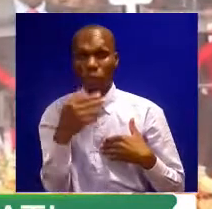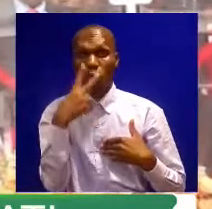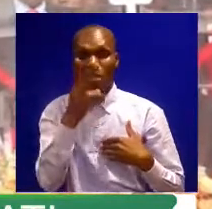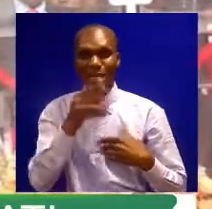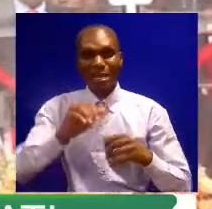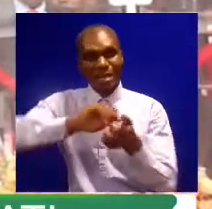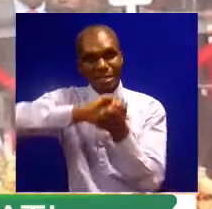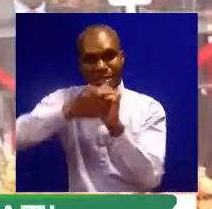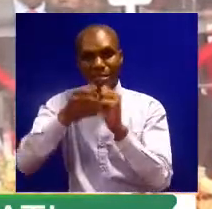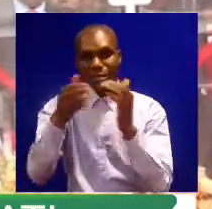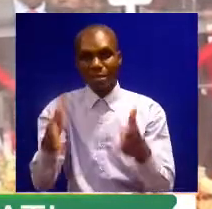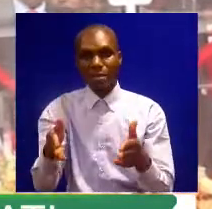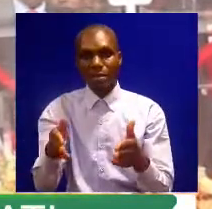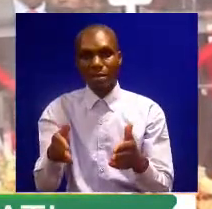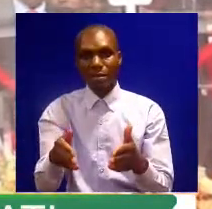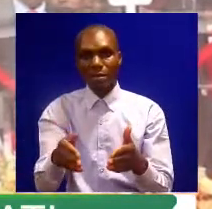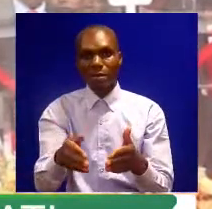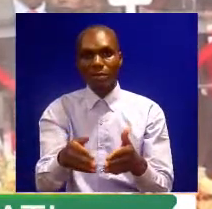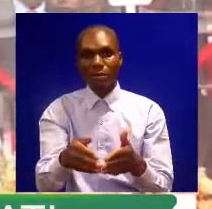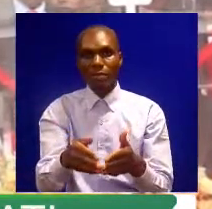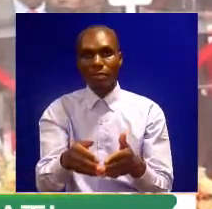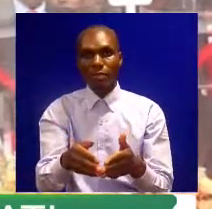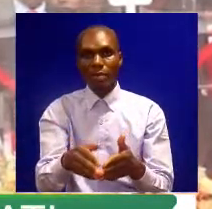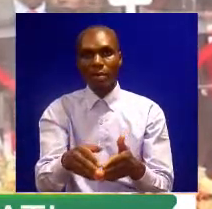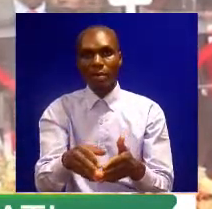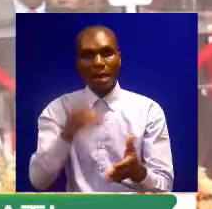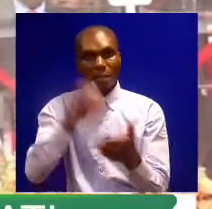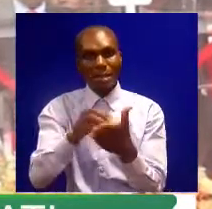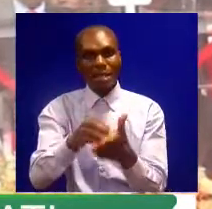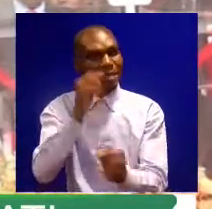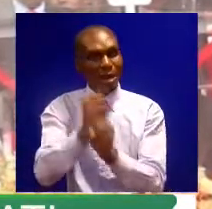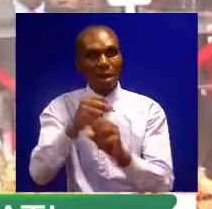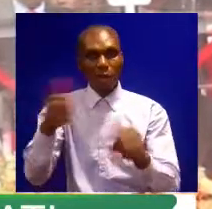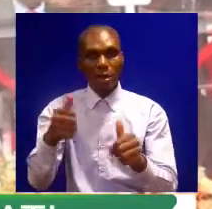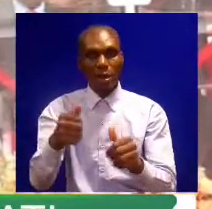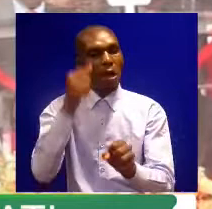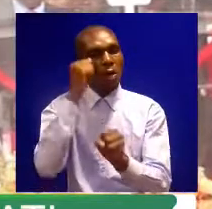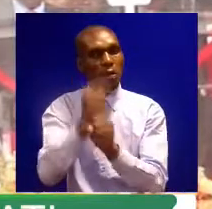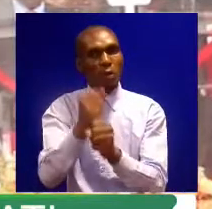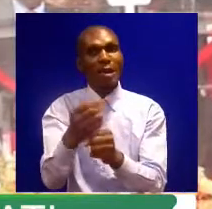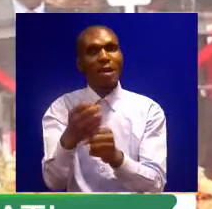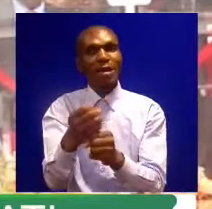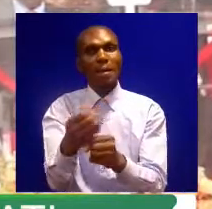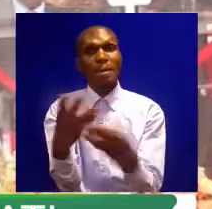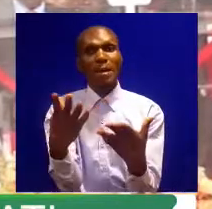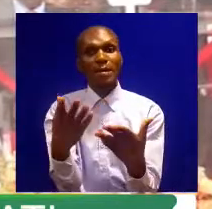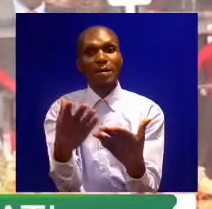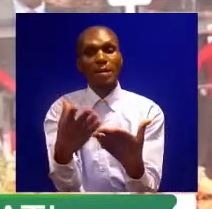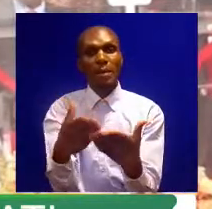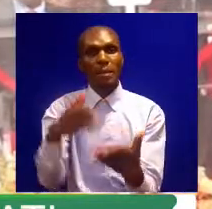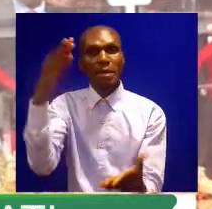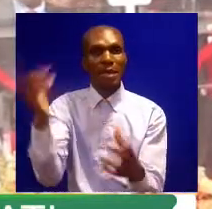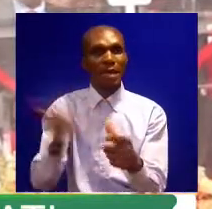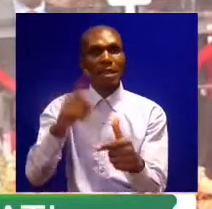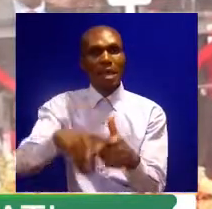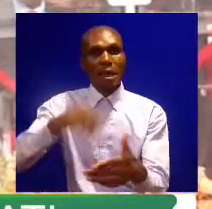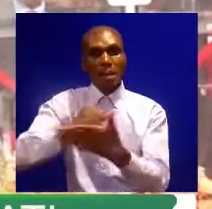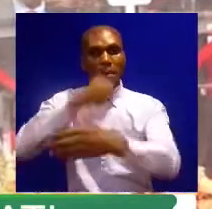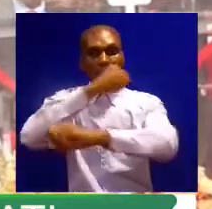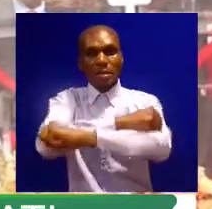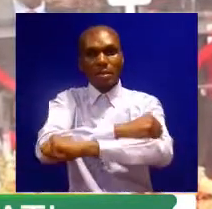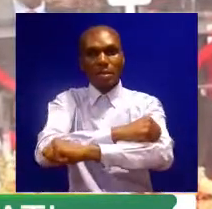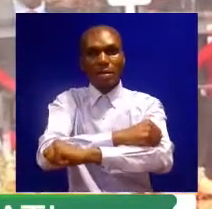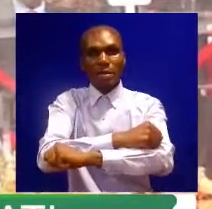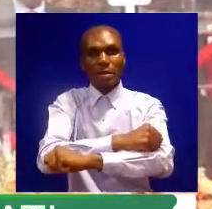in Kisi. They want to see things flowing. They want to see you doing things extraordinary. They want to see bursaries. They